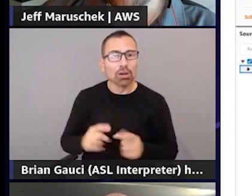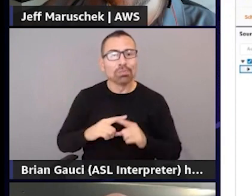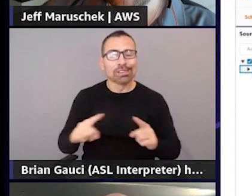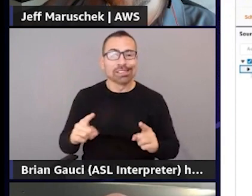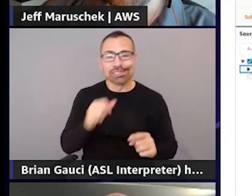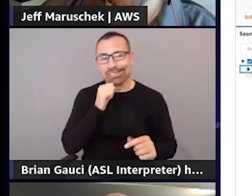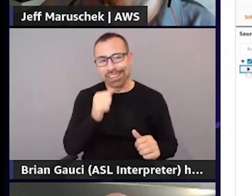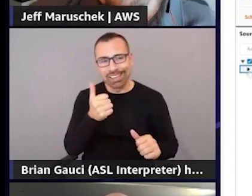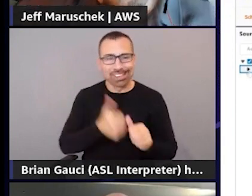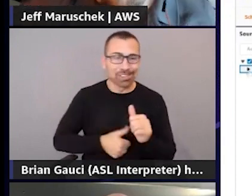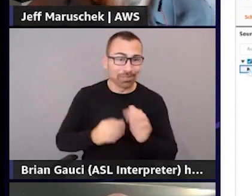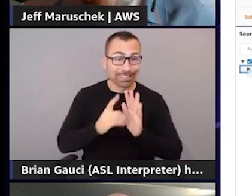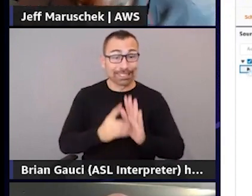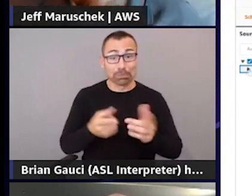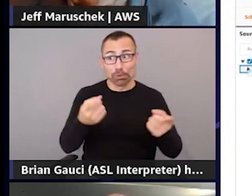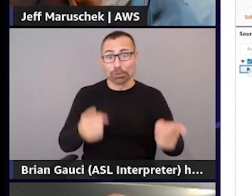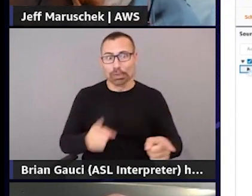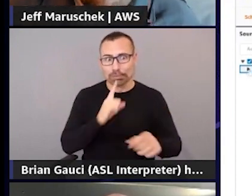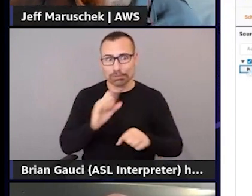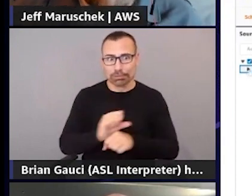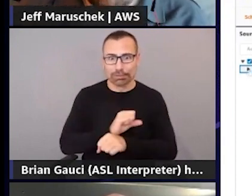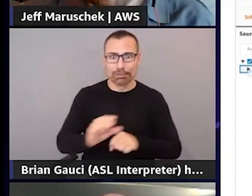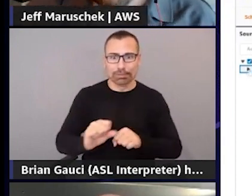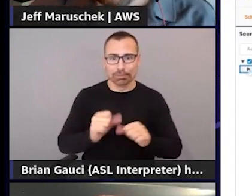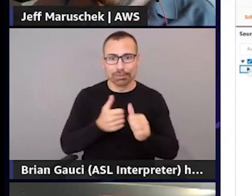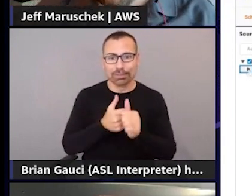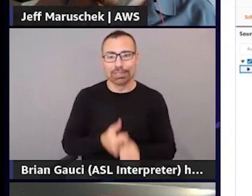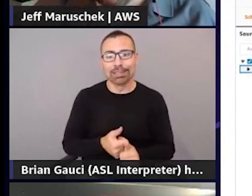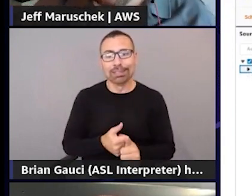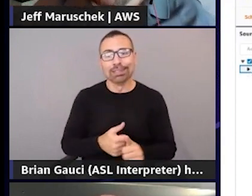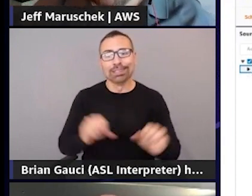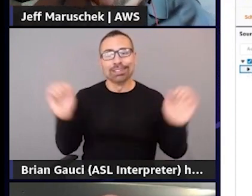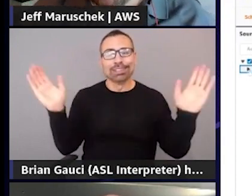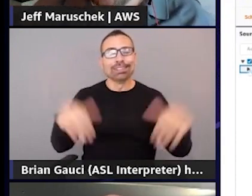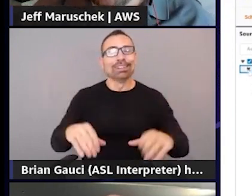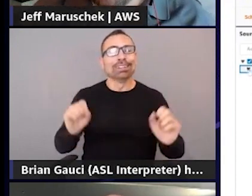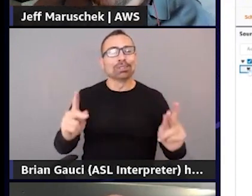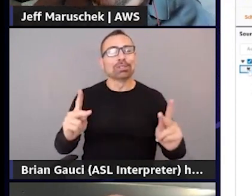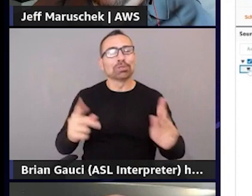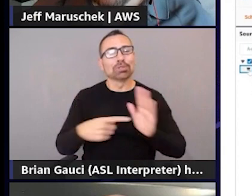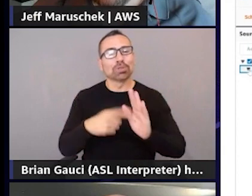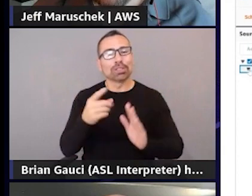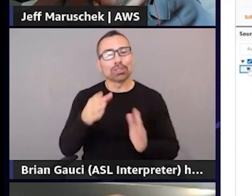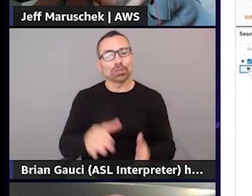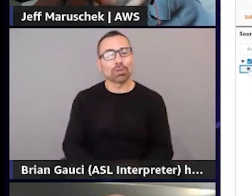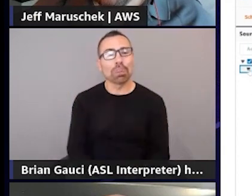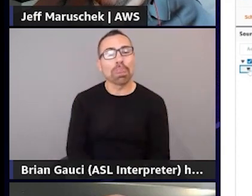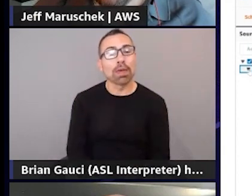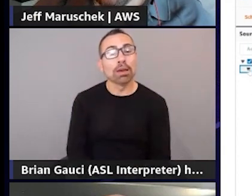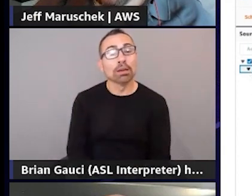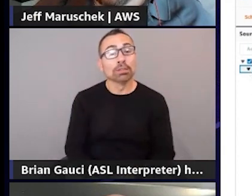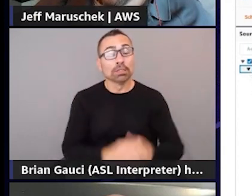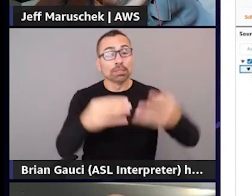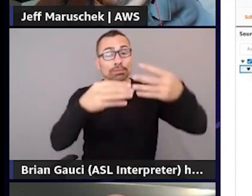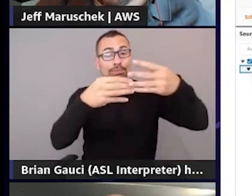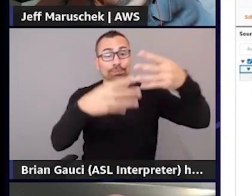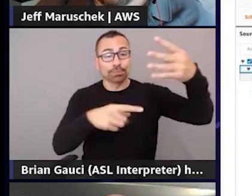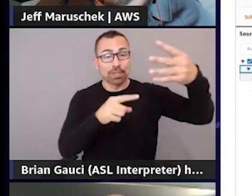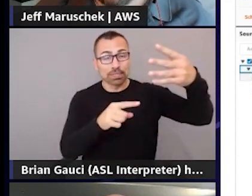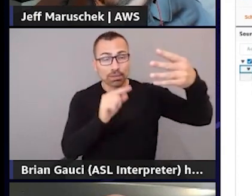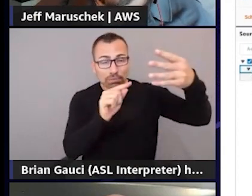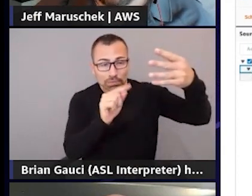according to plan, so we'll just do it this way. So I'm going to browse down the tree, if you